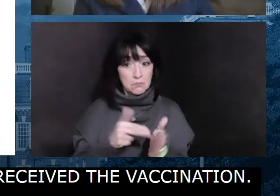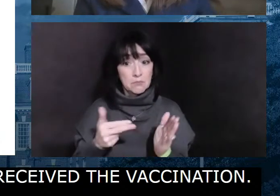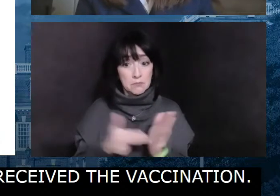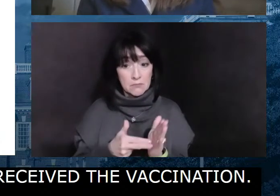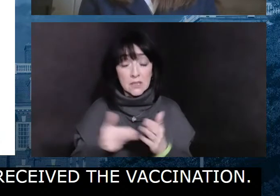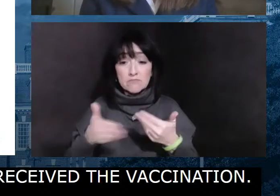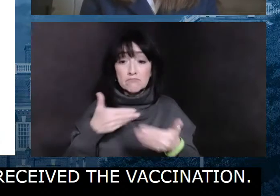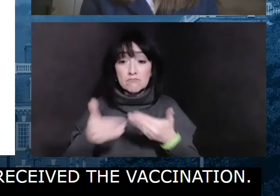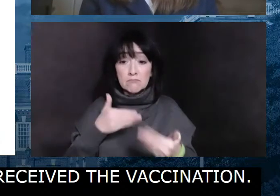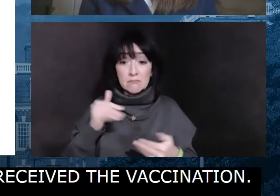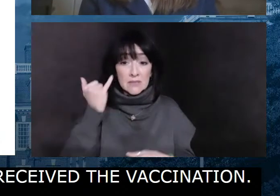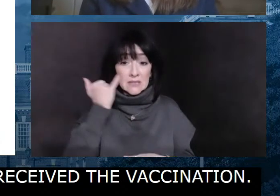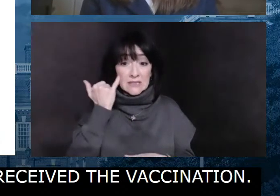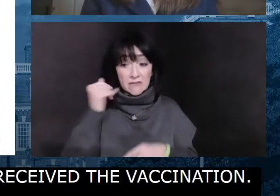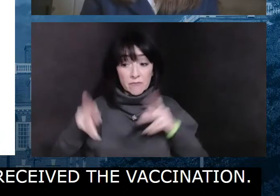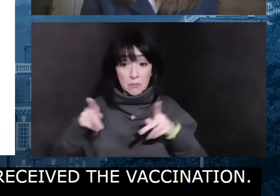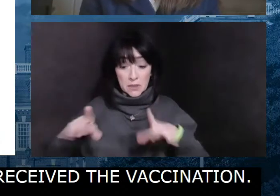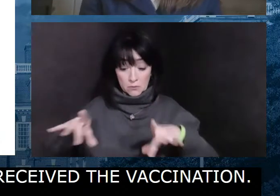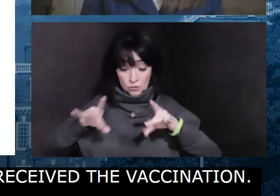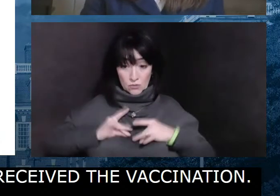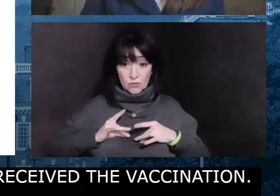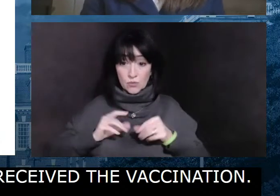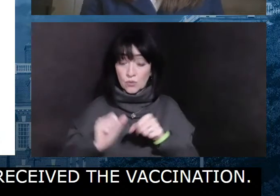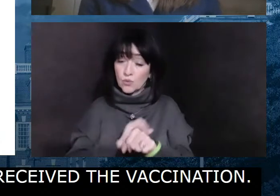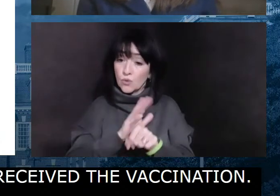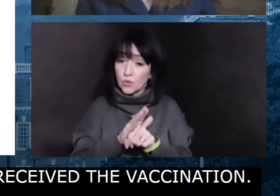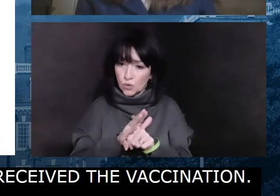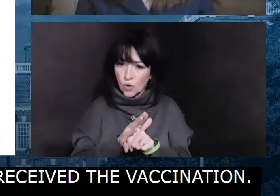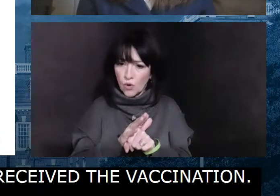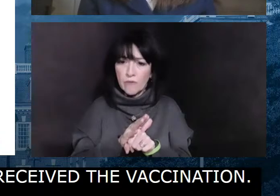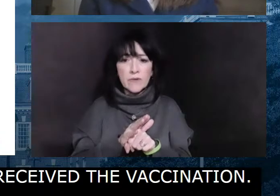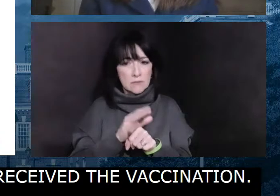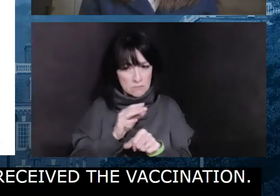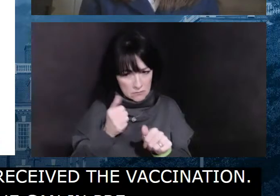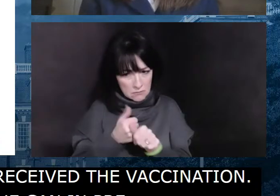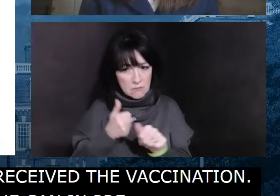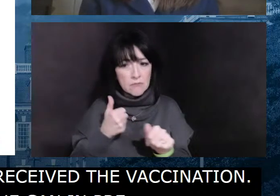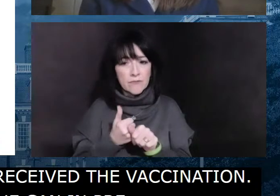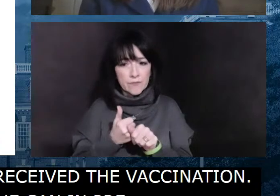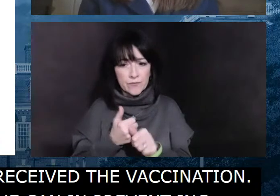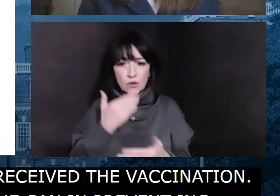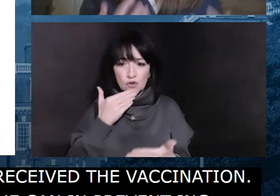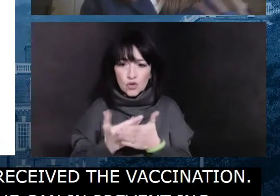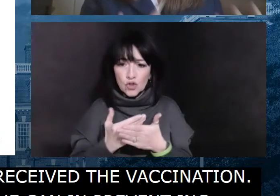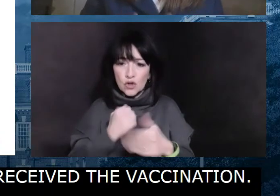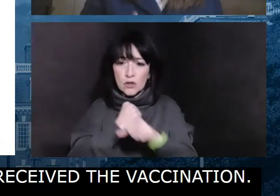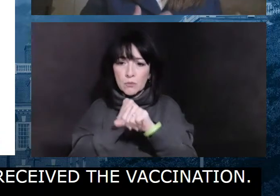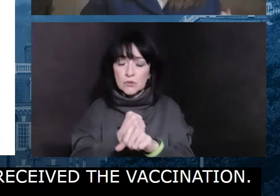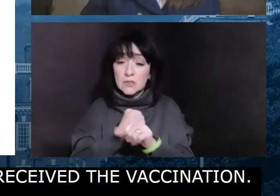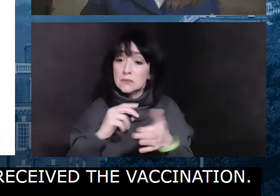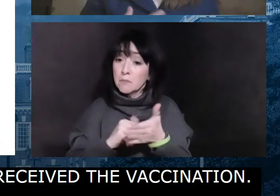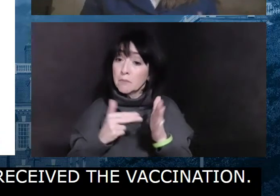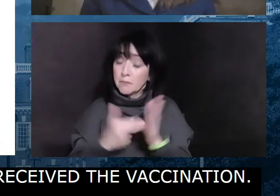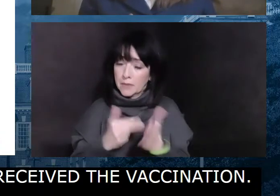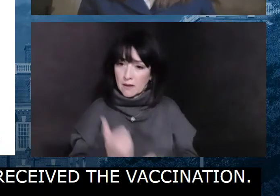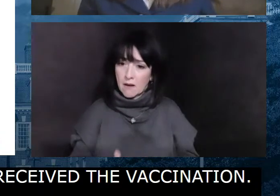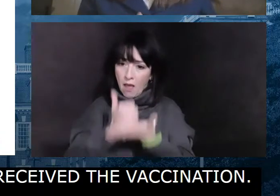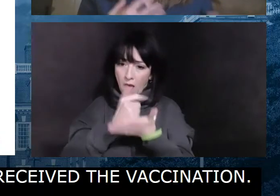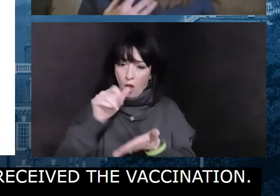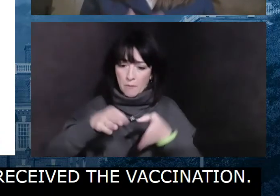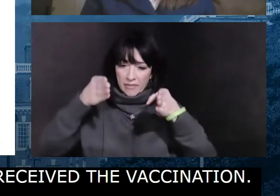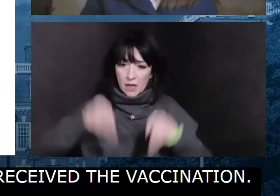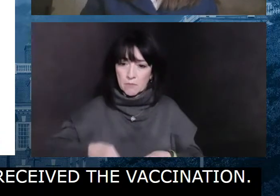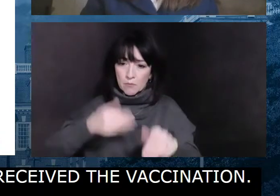which is obviously extremely important. But what is still being studied is how effective are they in